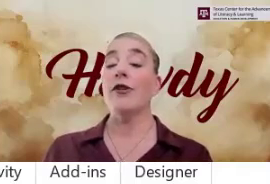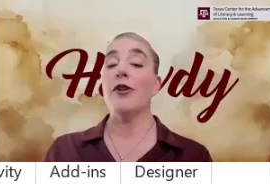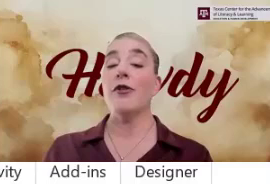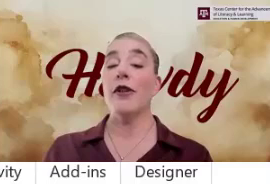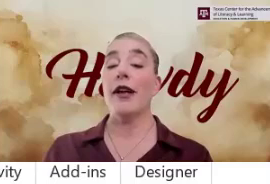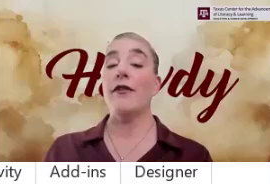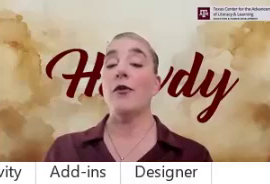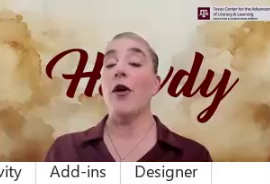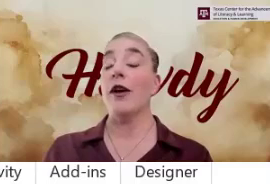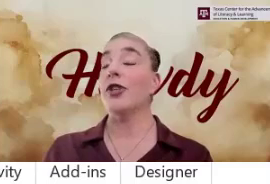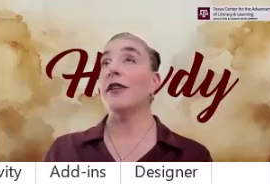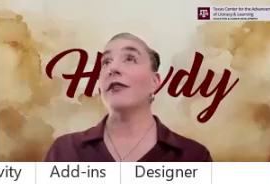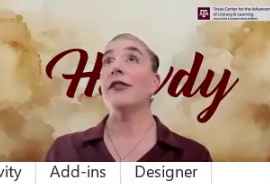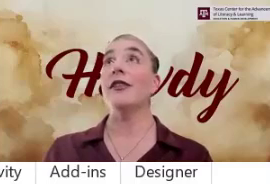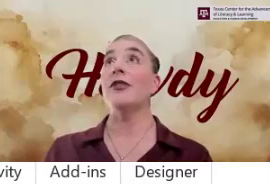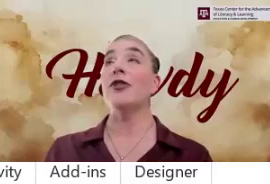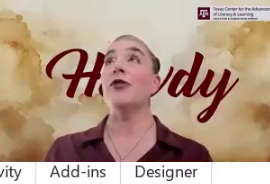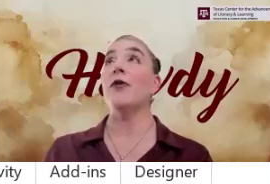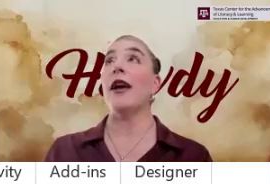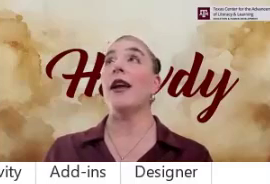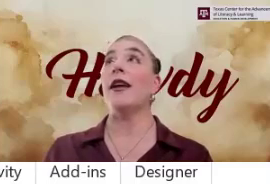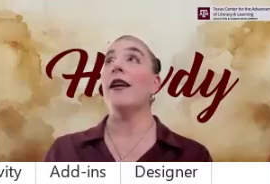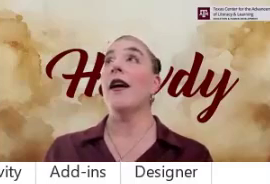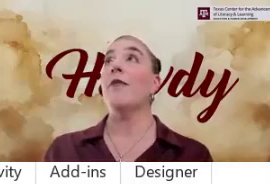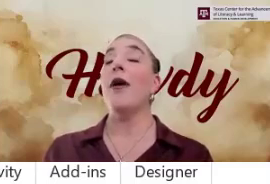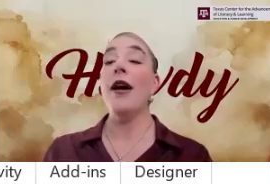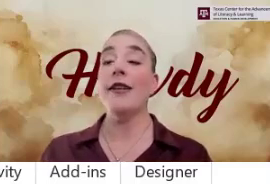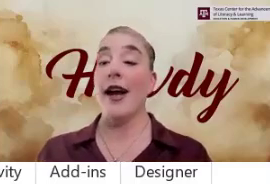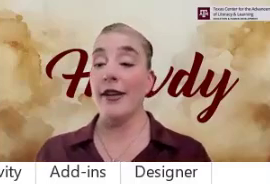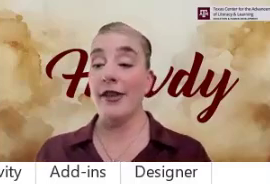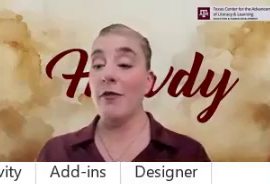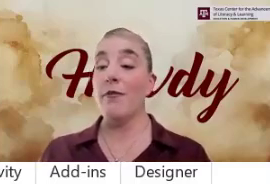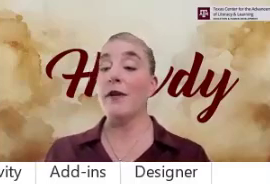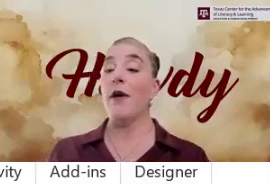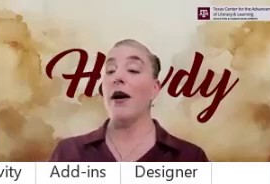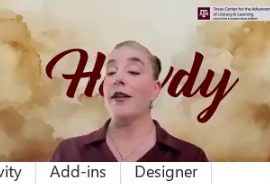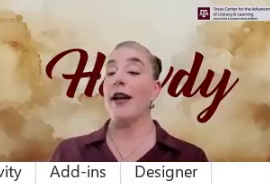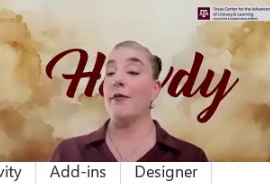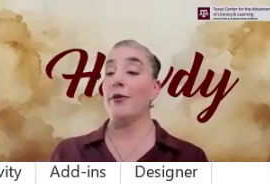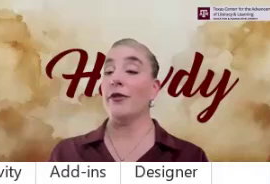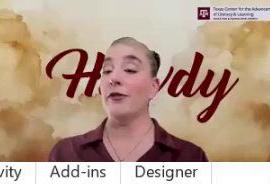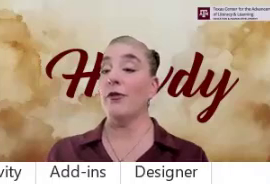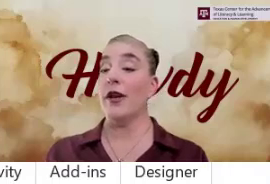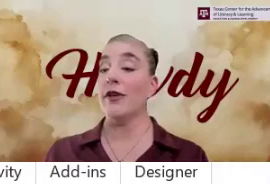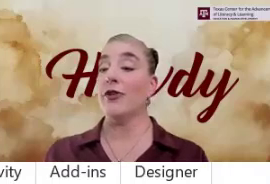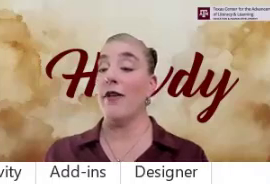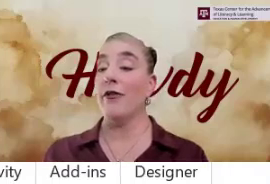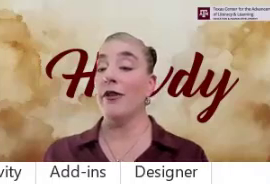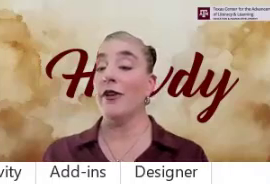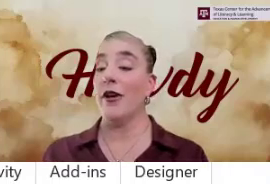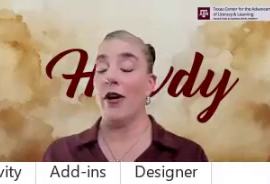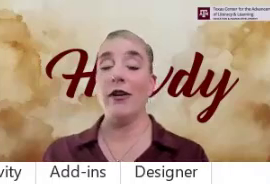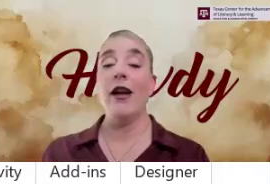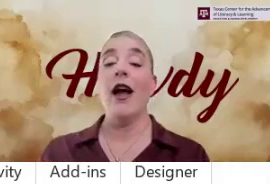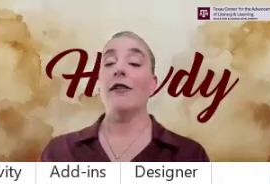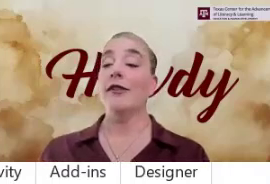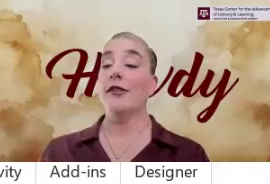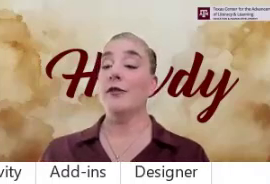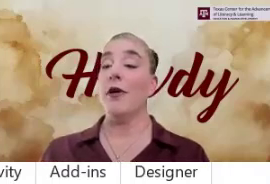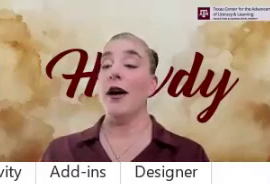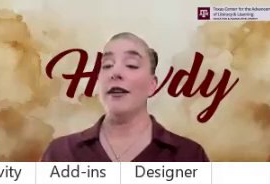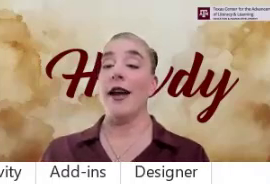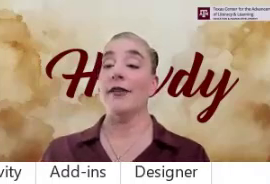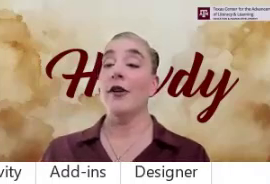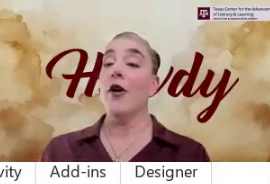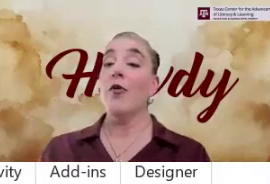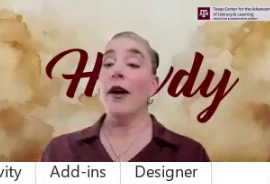then also, like if you're listening to a podcast. I'm a big podcast person. When I travel in the car, I